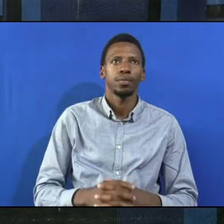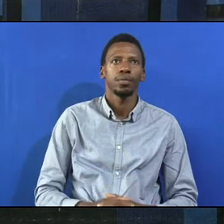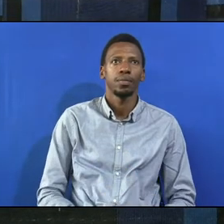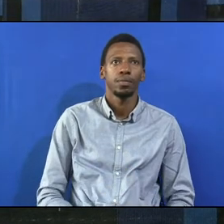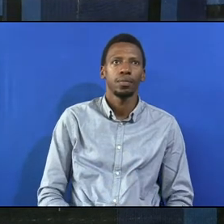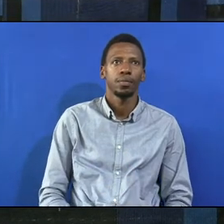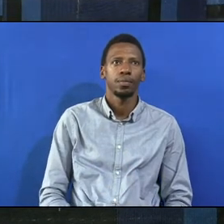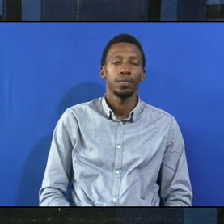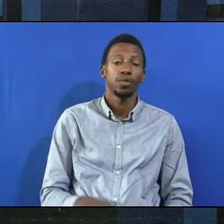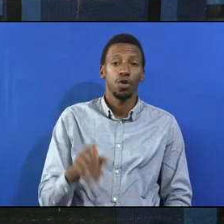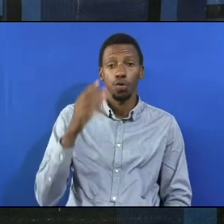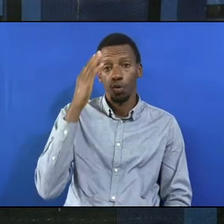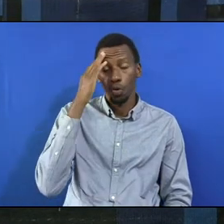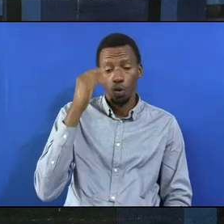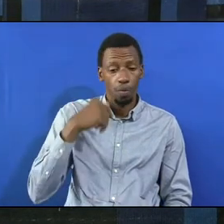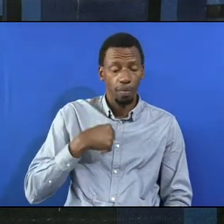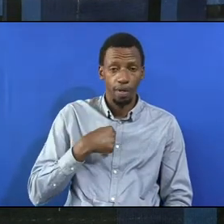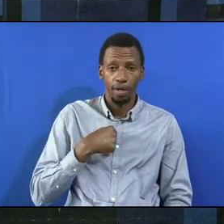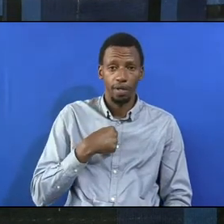You know, my business is a preacher.